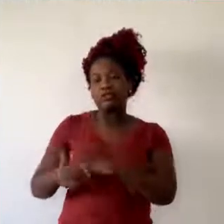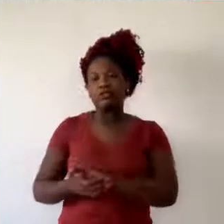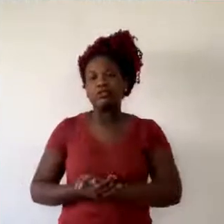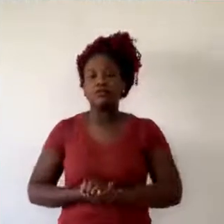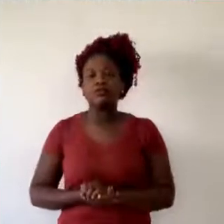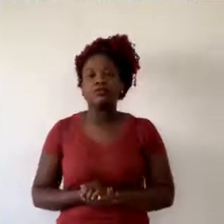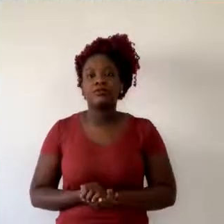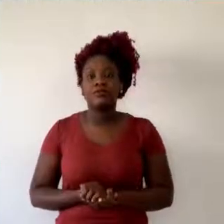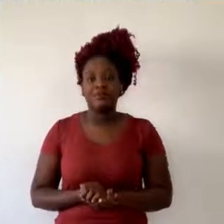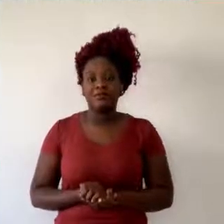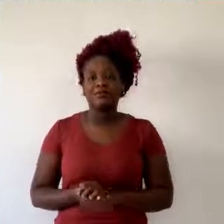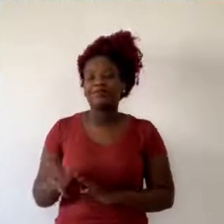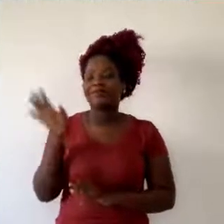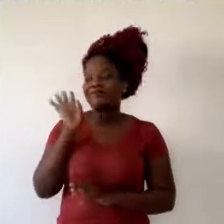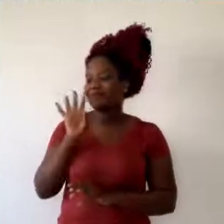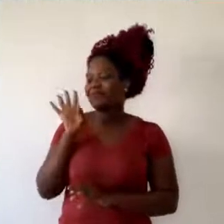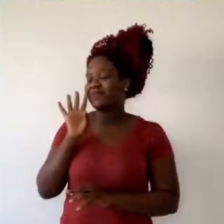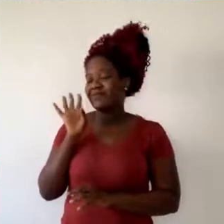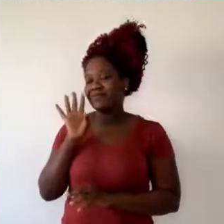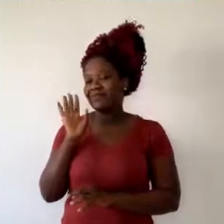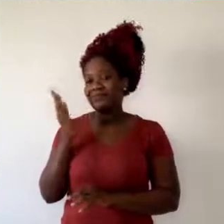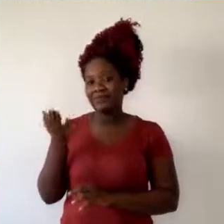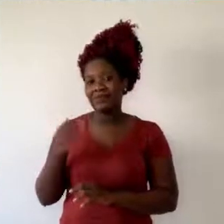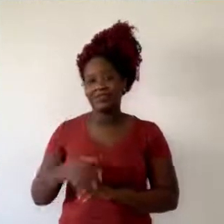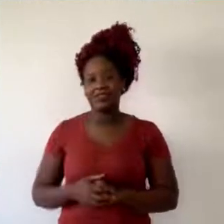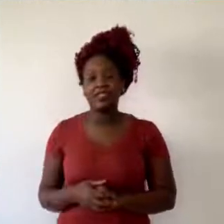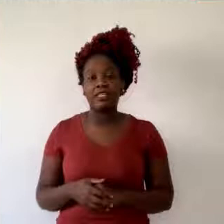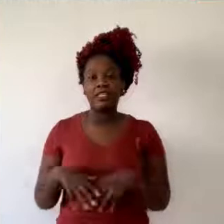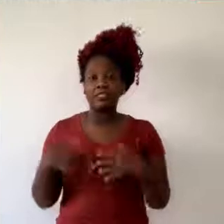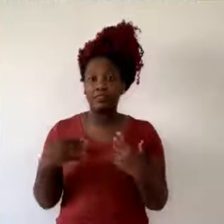and gender violence.